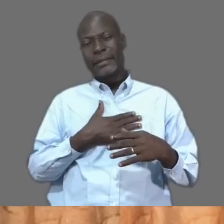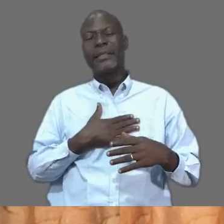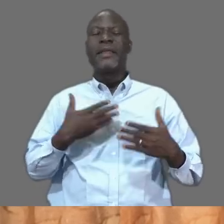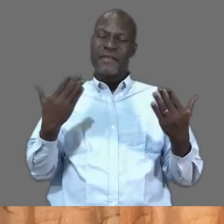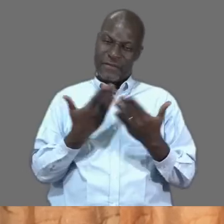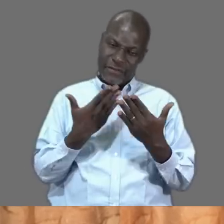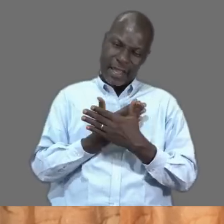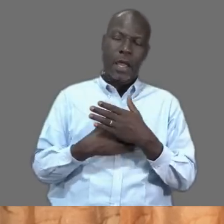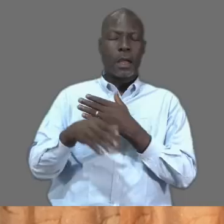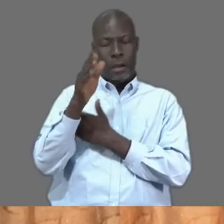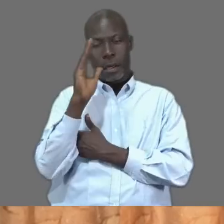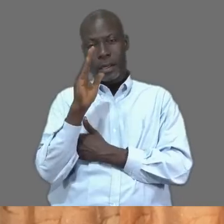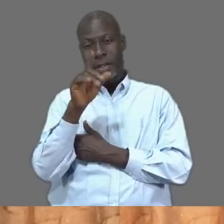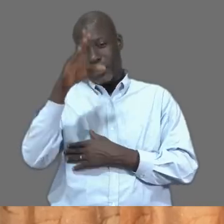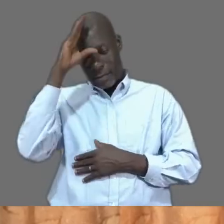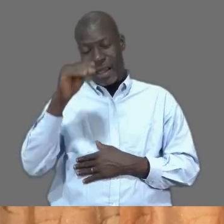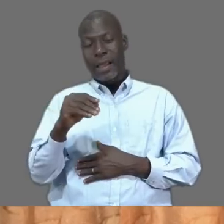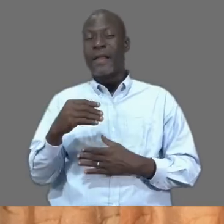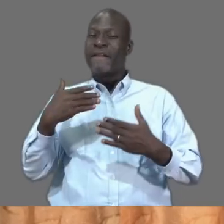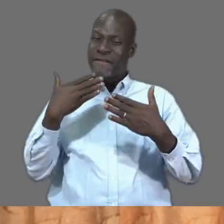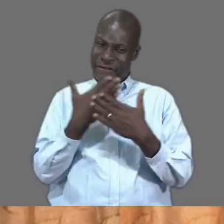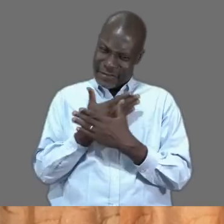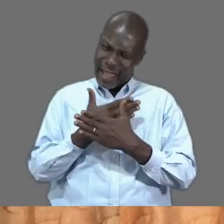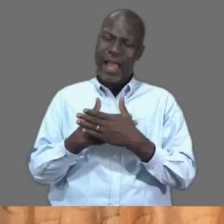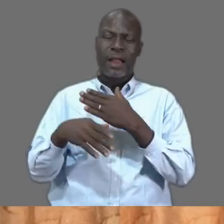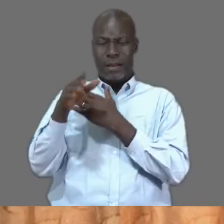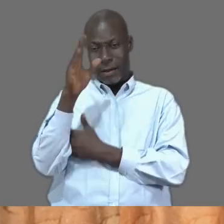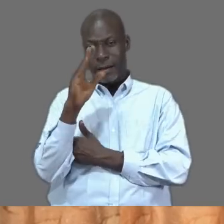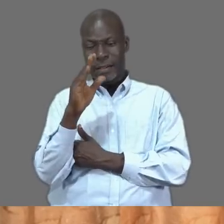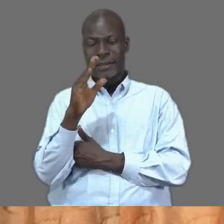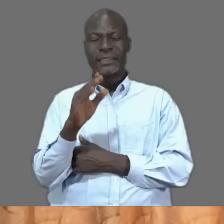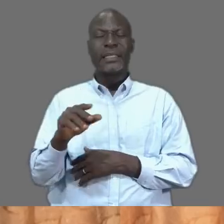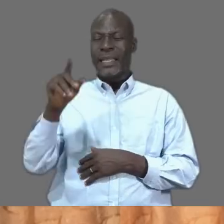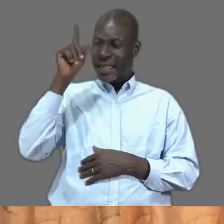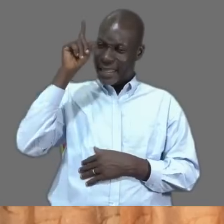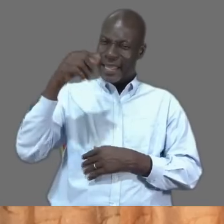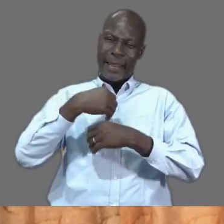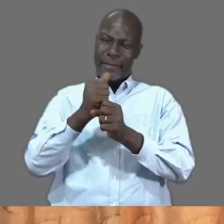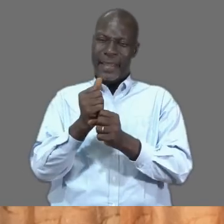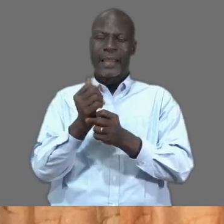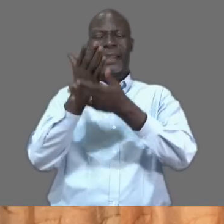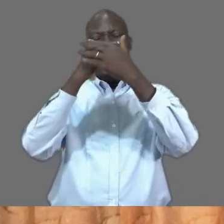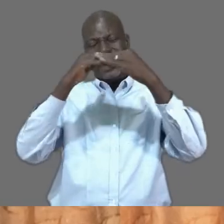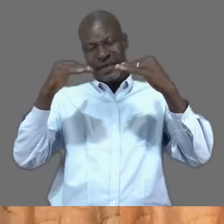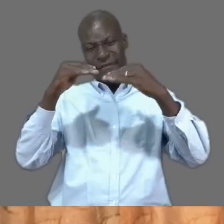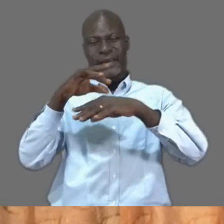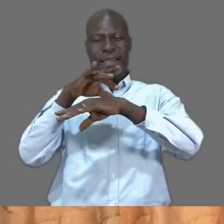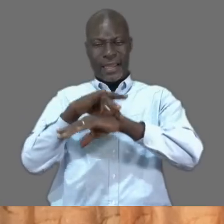wo yo nipa suro onyankopon ono no bo osoro ani asase epo ani de omu